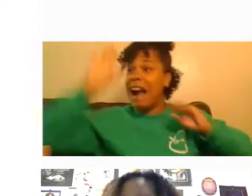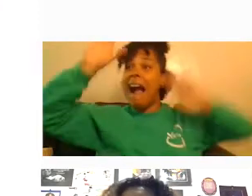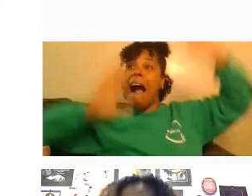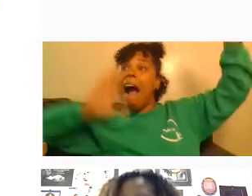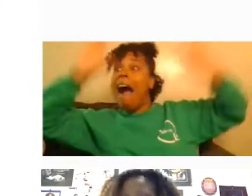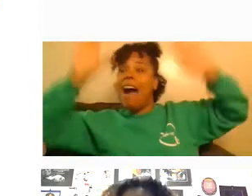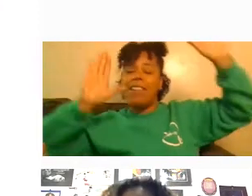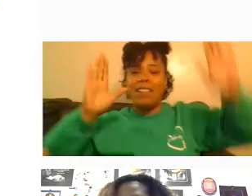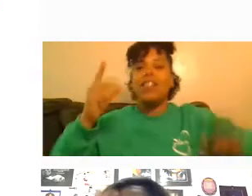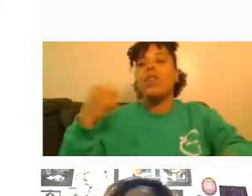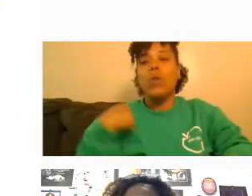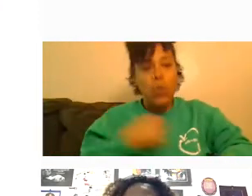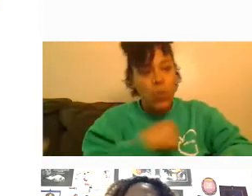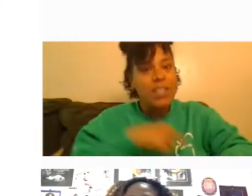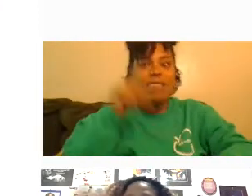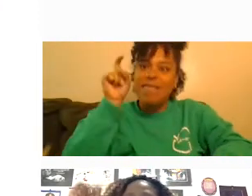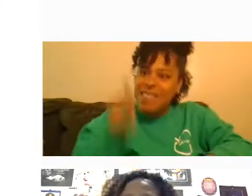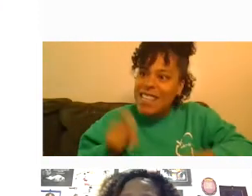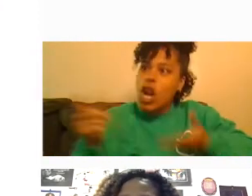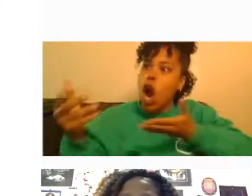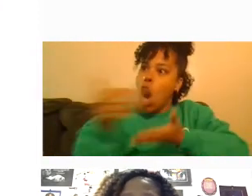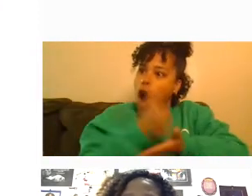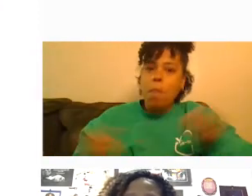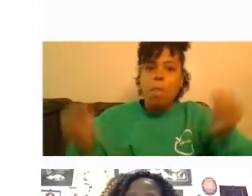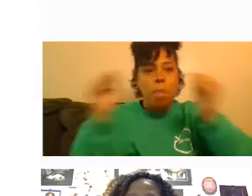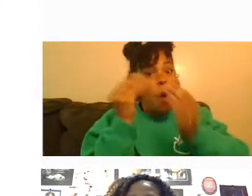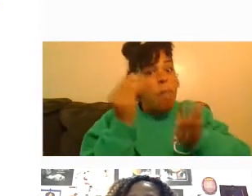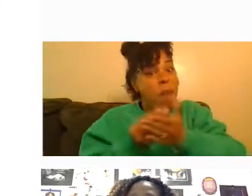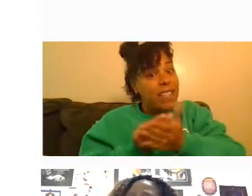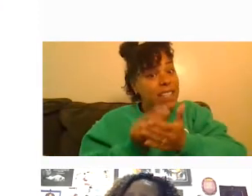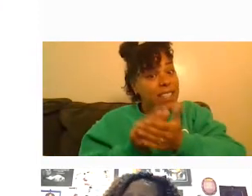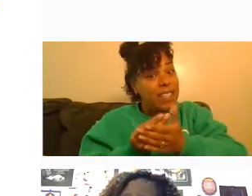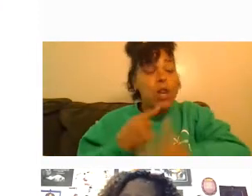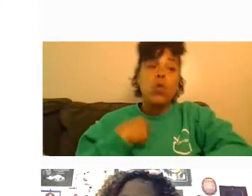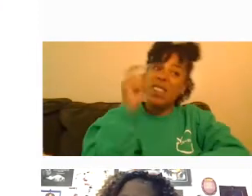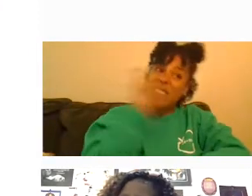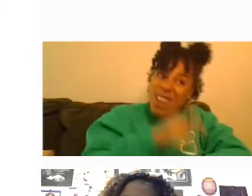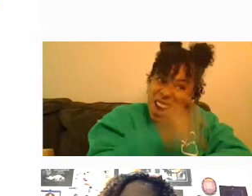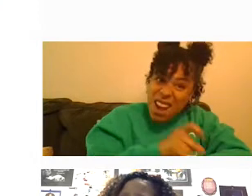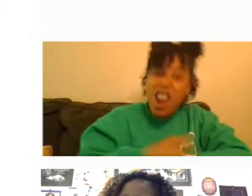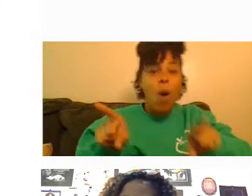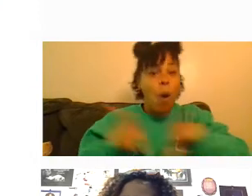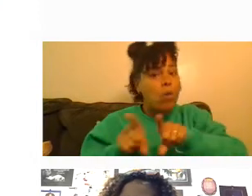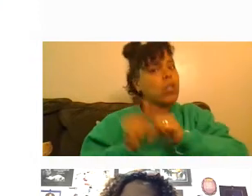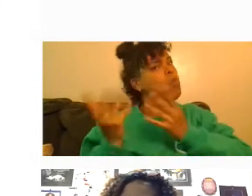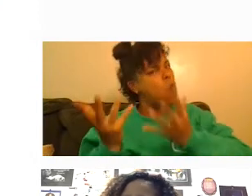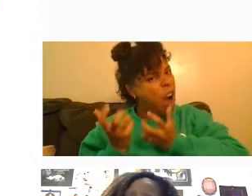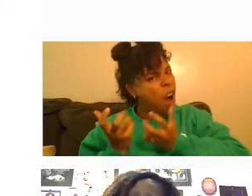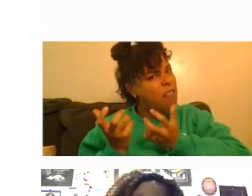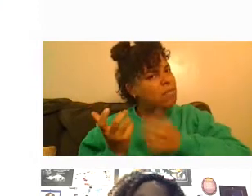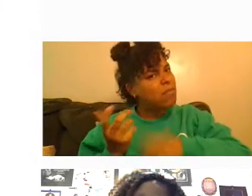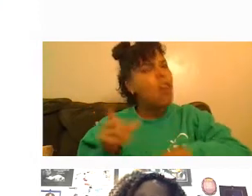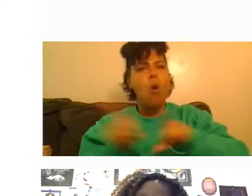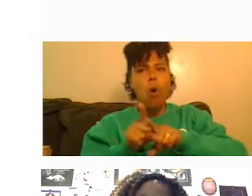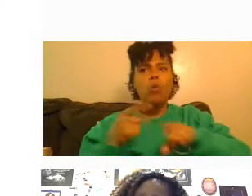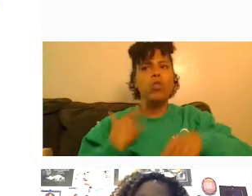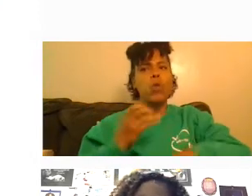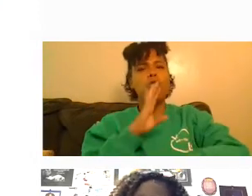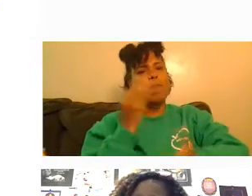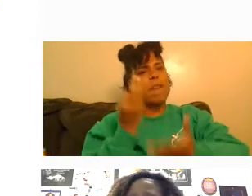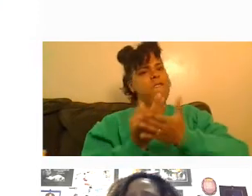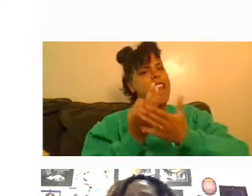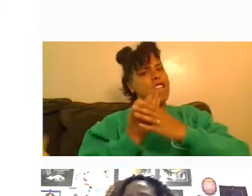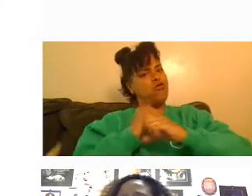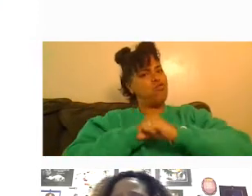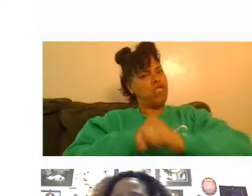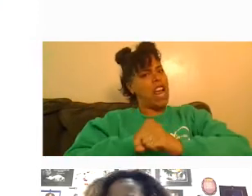to earn more money. We don't just need it, we want it. We need to become properly protected. Just like we want to protect our benefits,